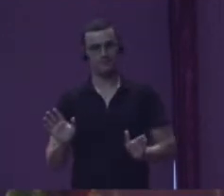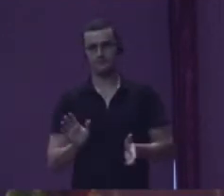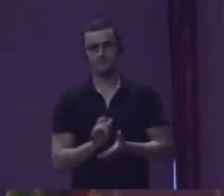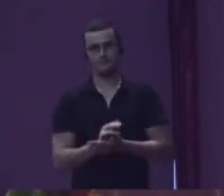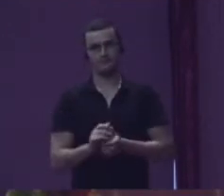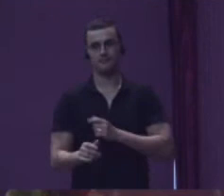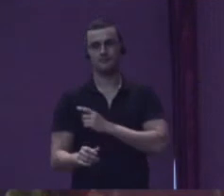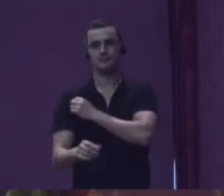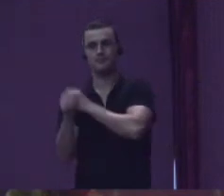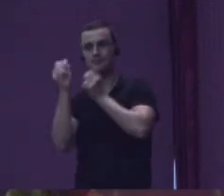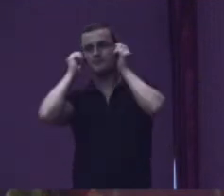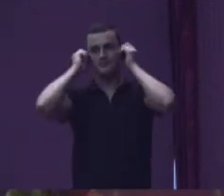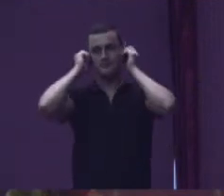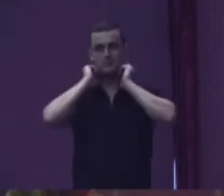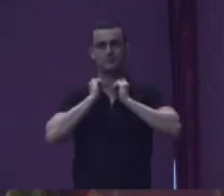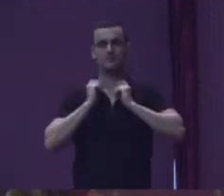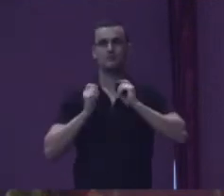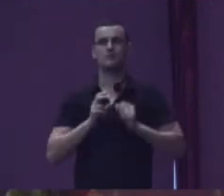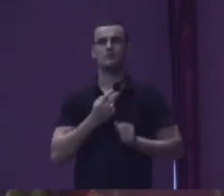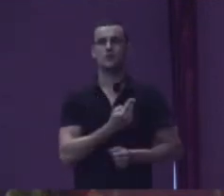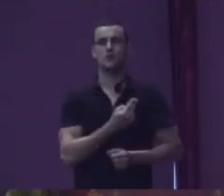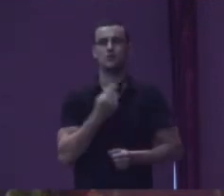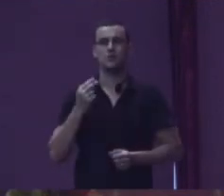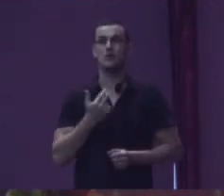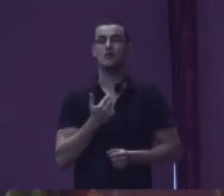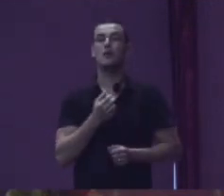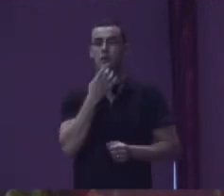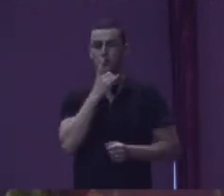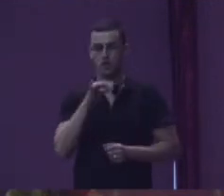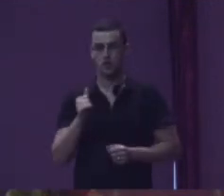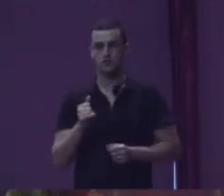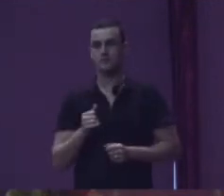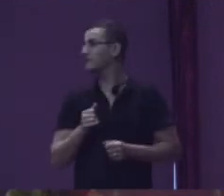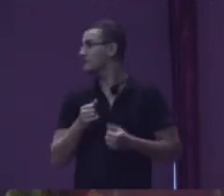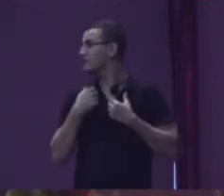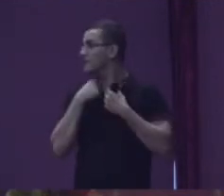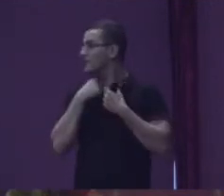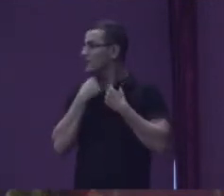Bom dia, meu nome é Luanda. Você falou...